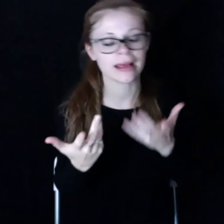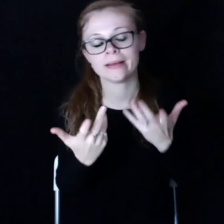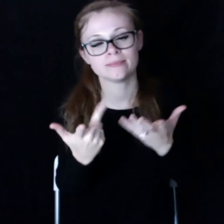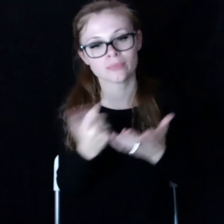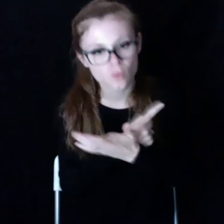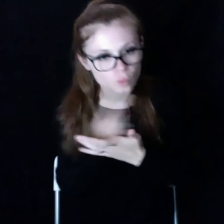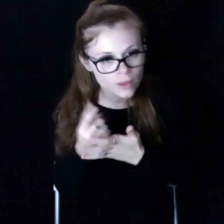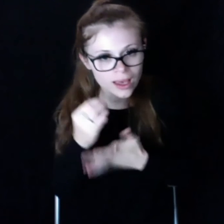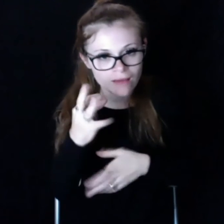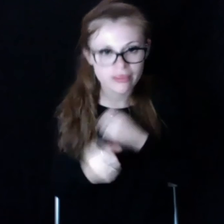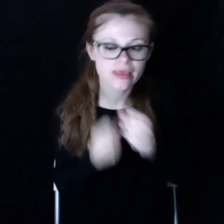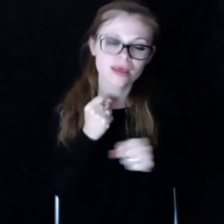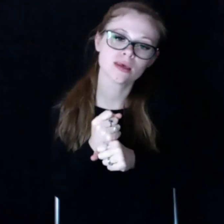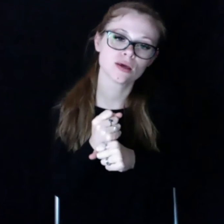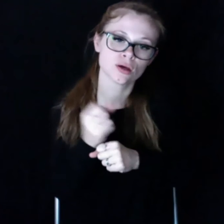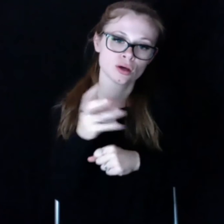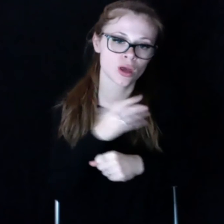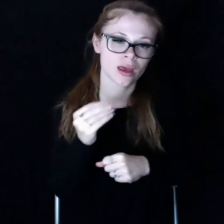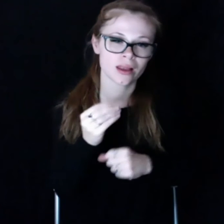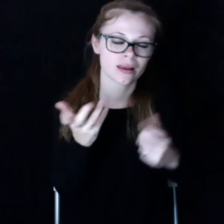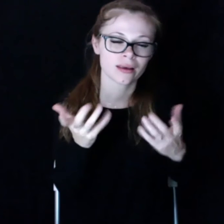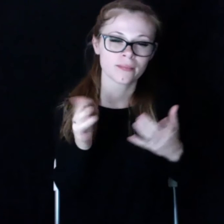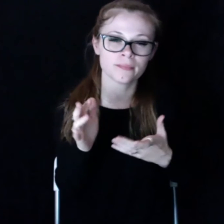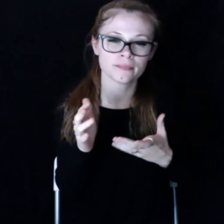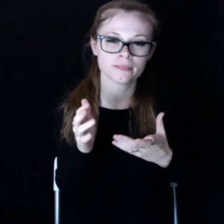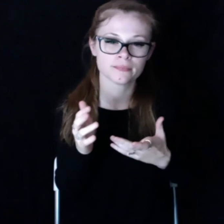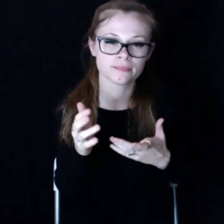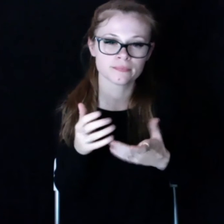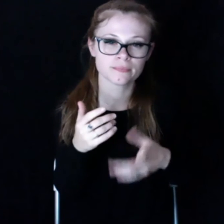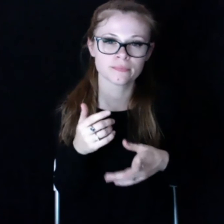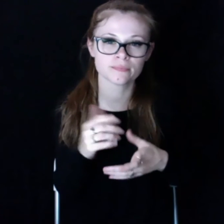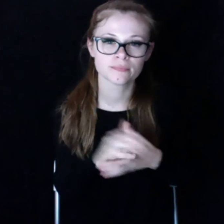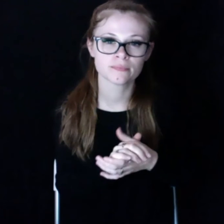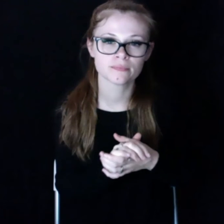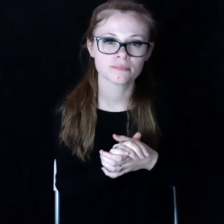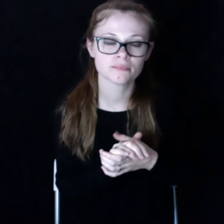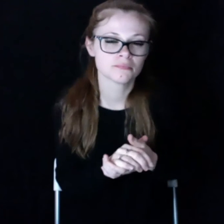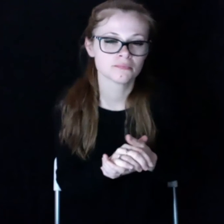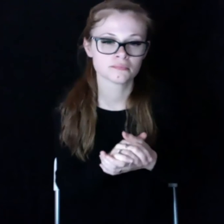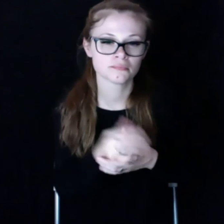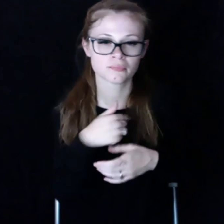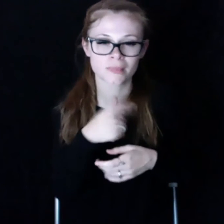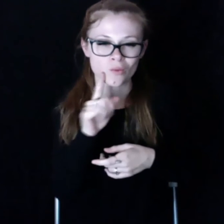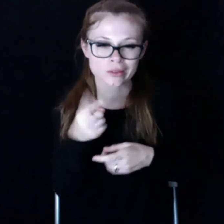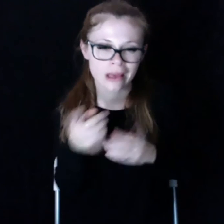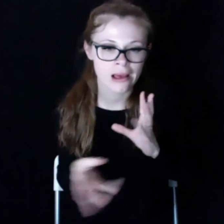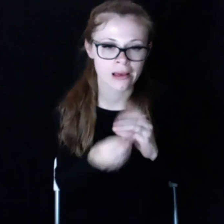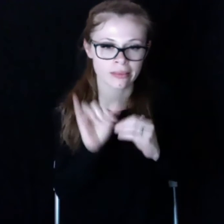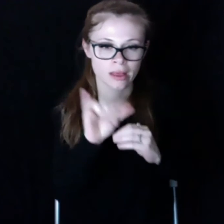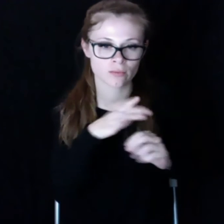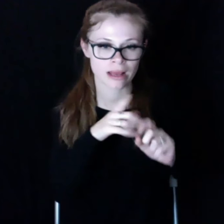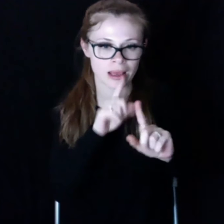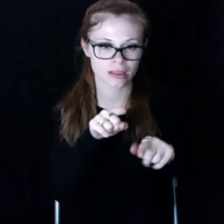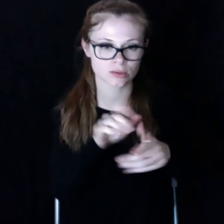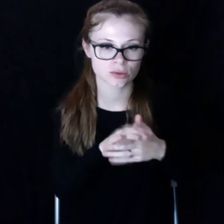weeks of the year. And so I'm going to put that caveat on my answer. If you're